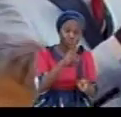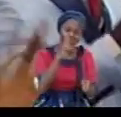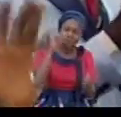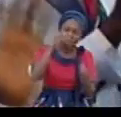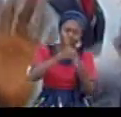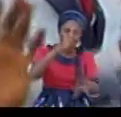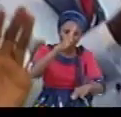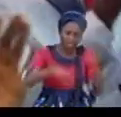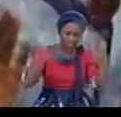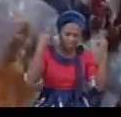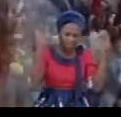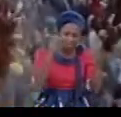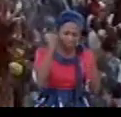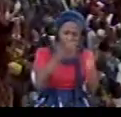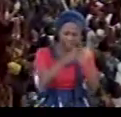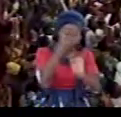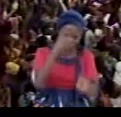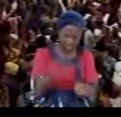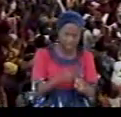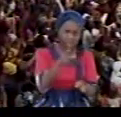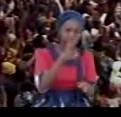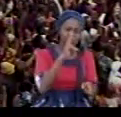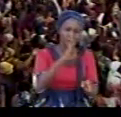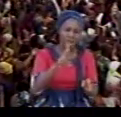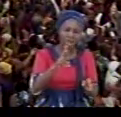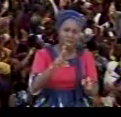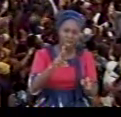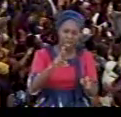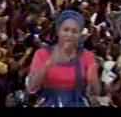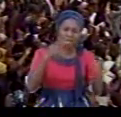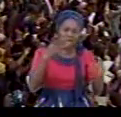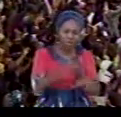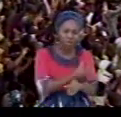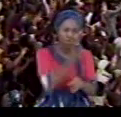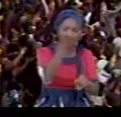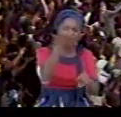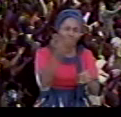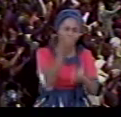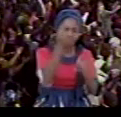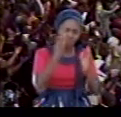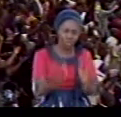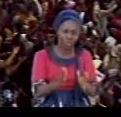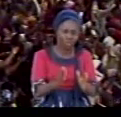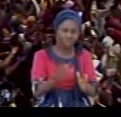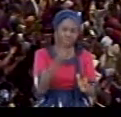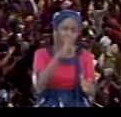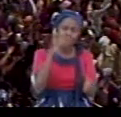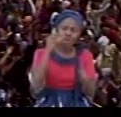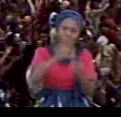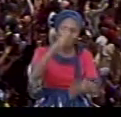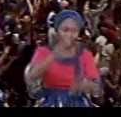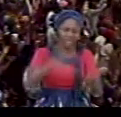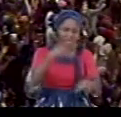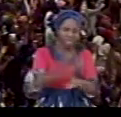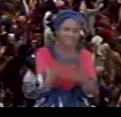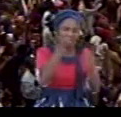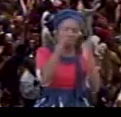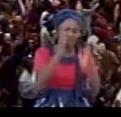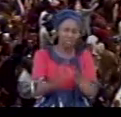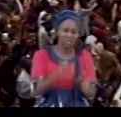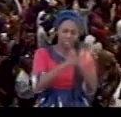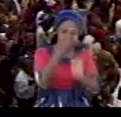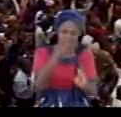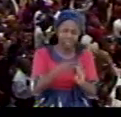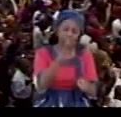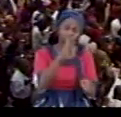than victorious. You are triumphant. You're more than triumphant. You are a